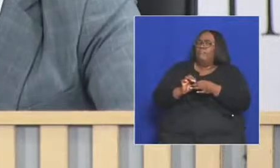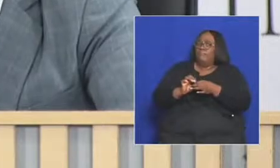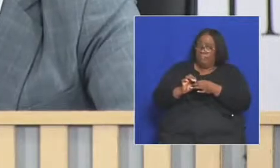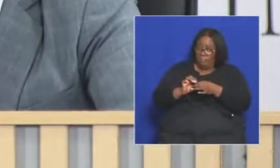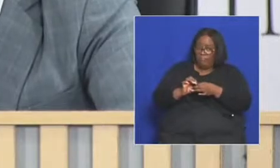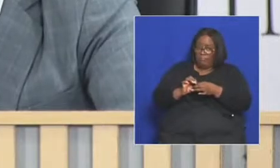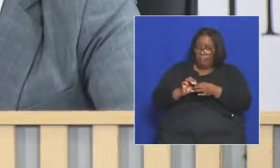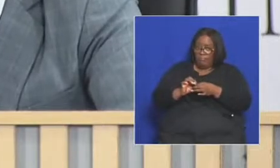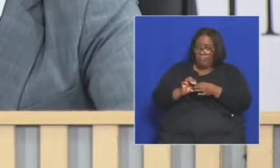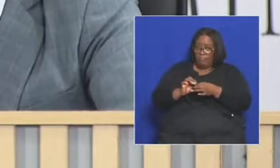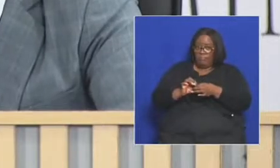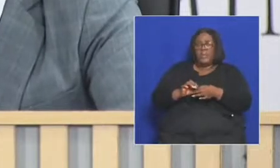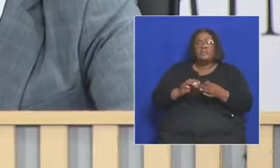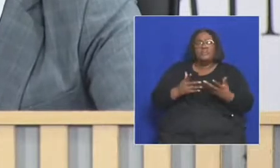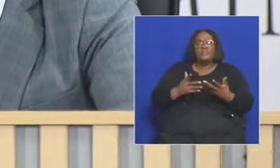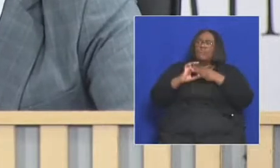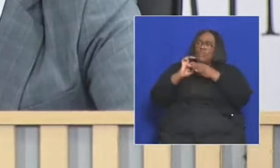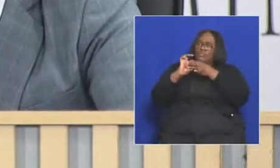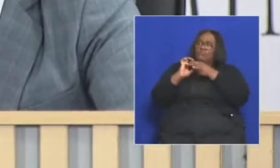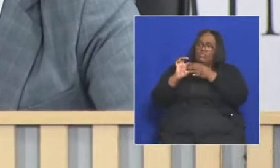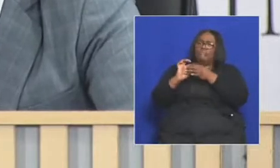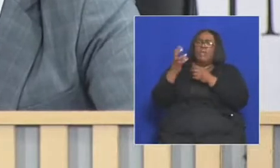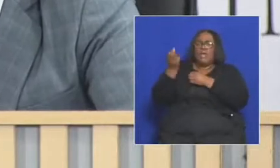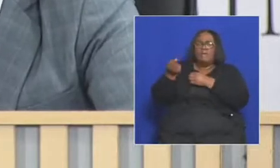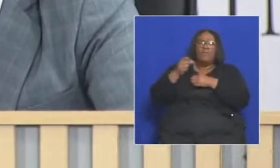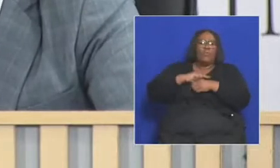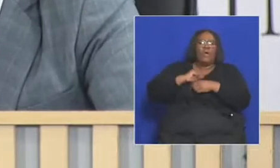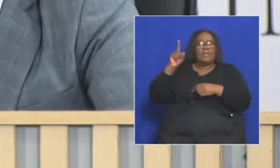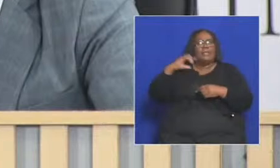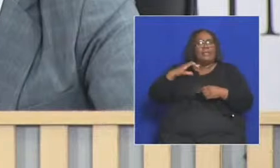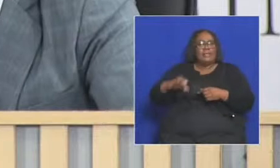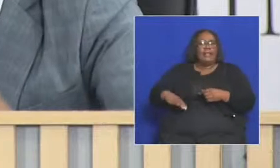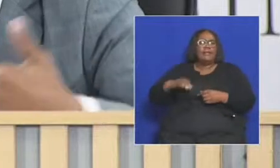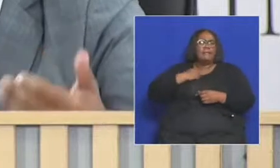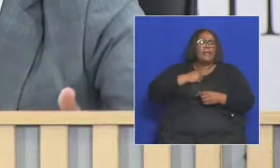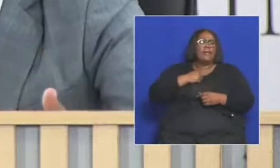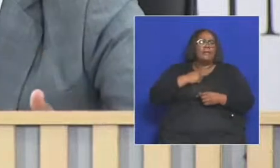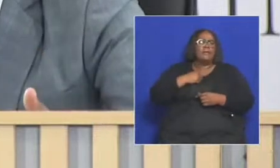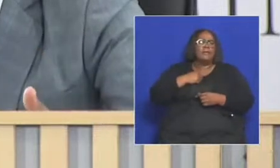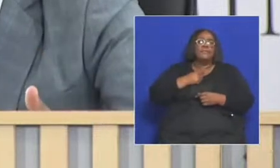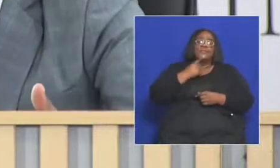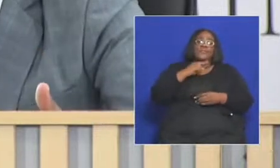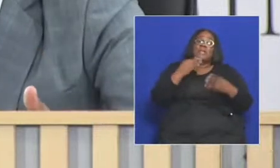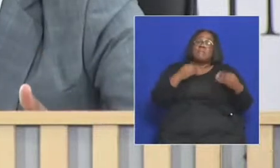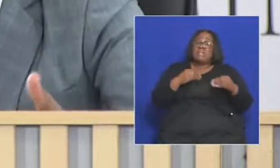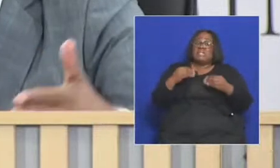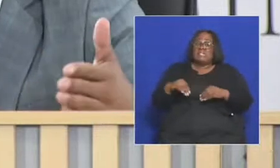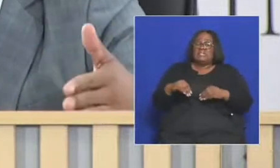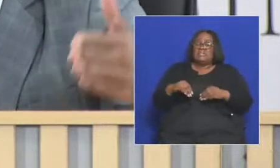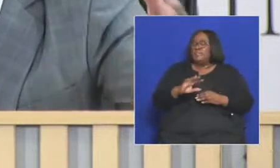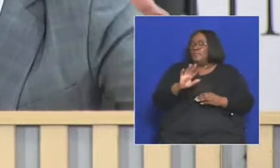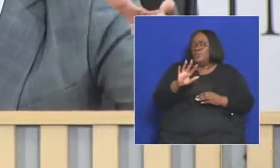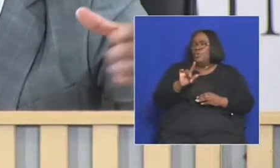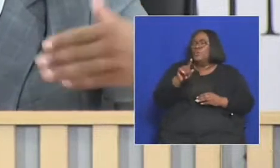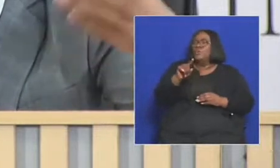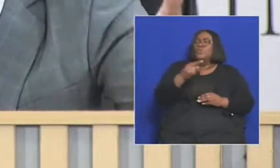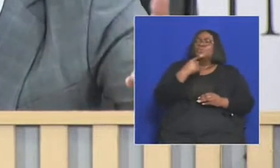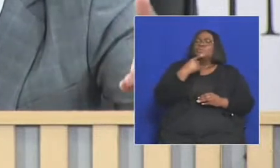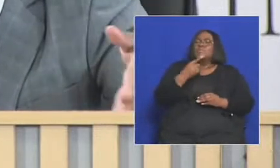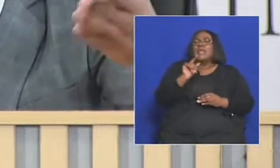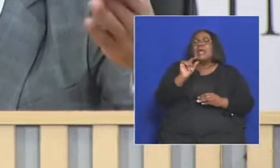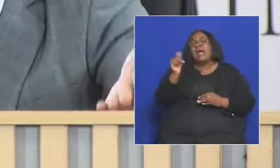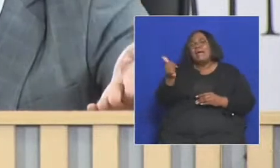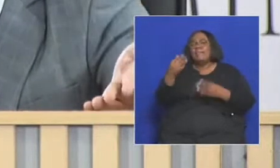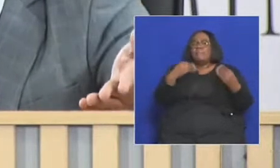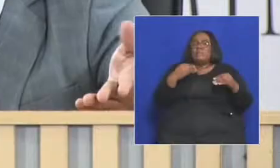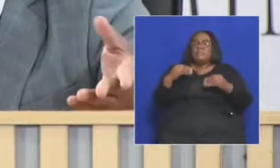Relationship we had because of he was my client. I said, you said business, you were referring to other businesses except